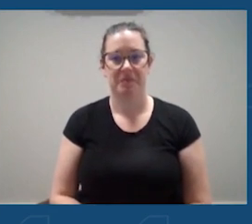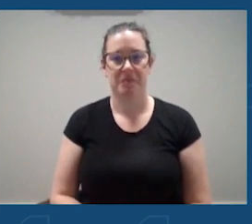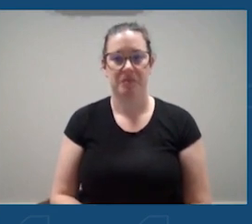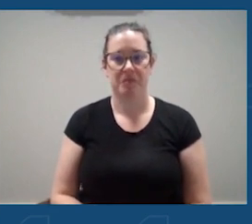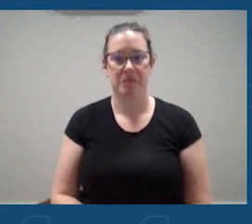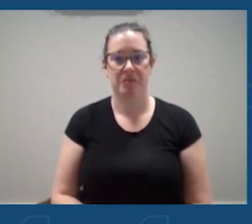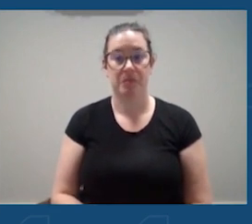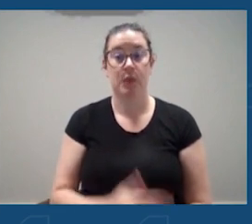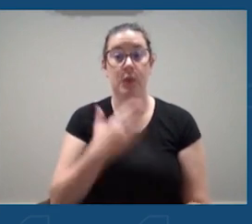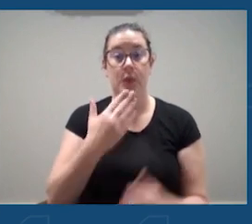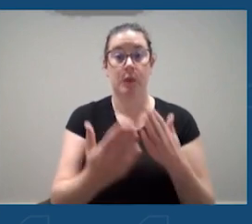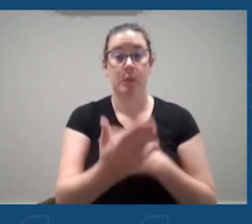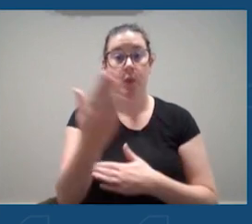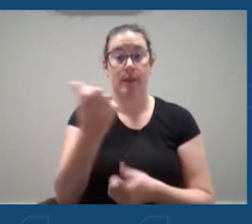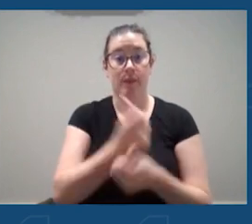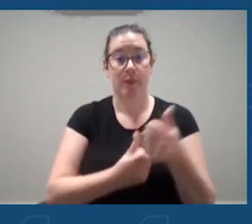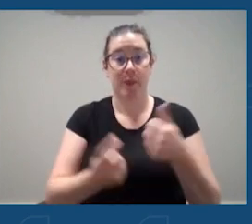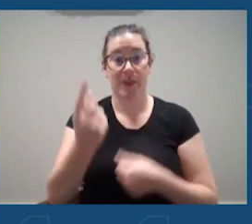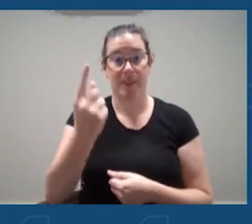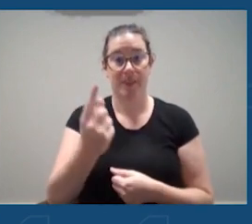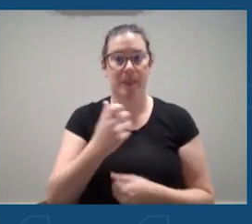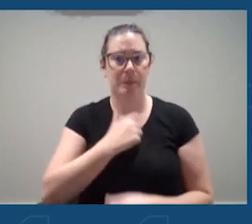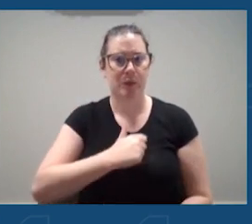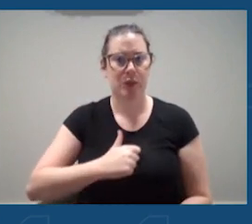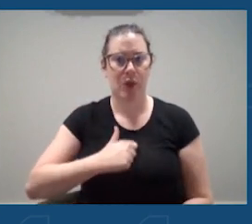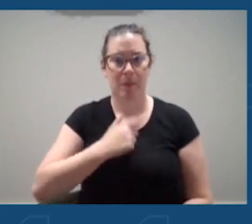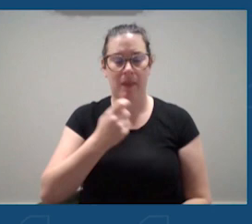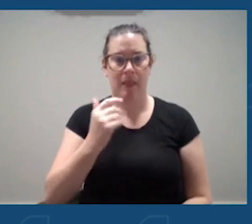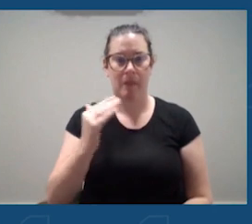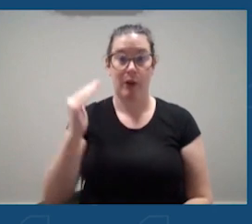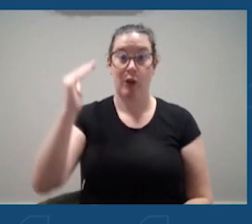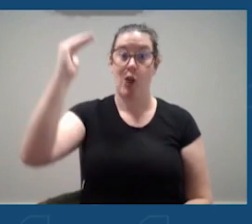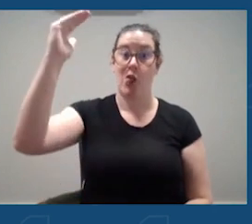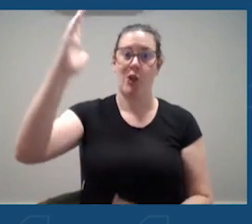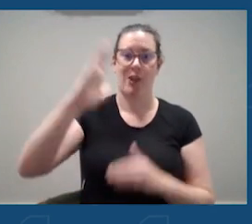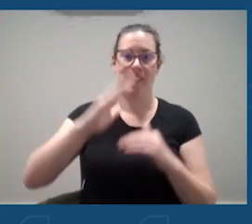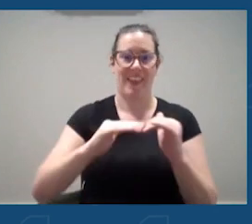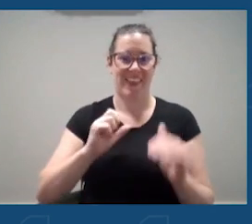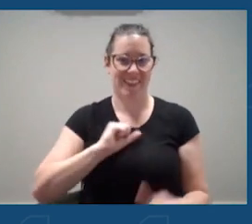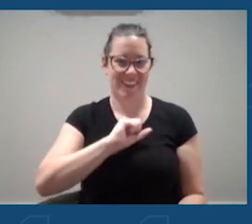Good morning, everyone. Sorry, I'm a little taller than Senator Kaplan.